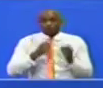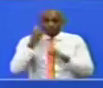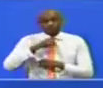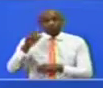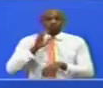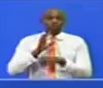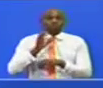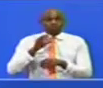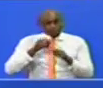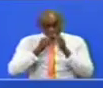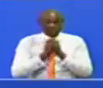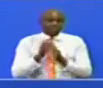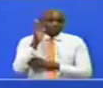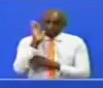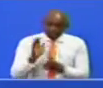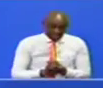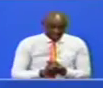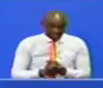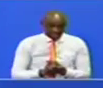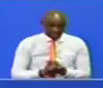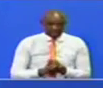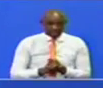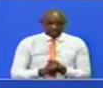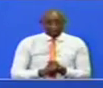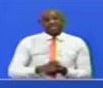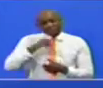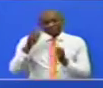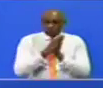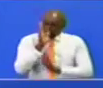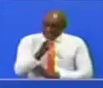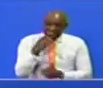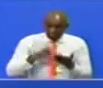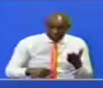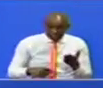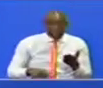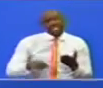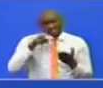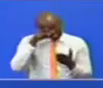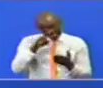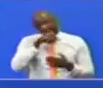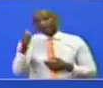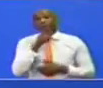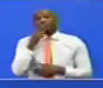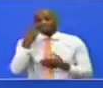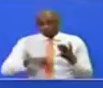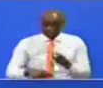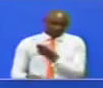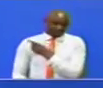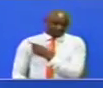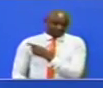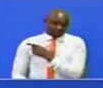do because they were the one in authority. His story is one that this other boy can relate